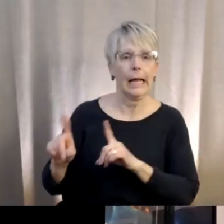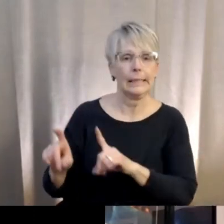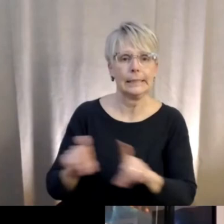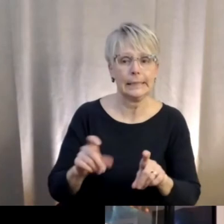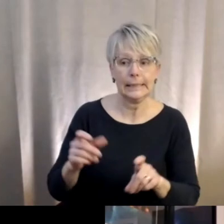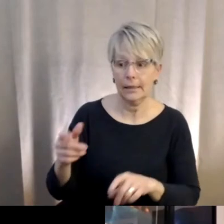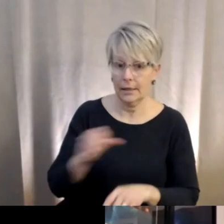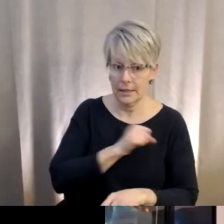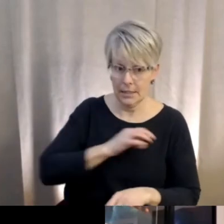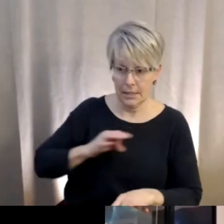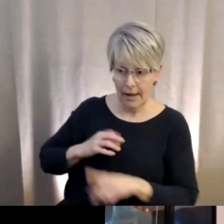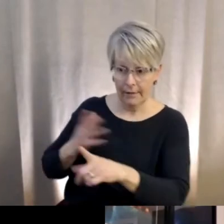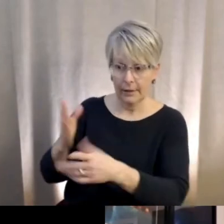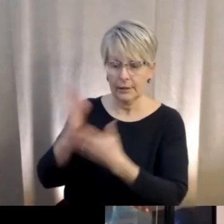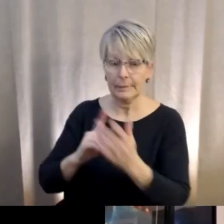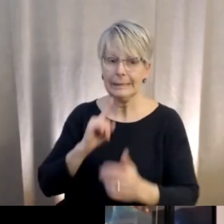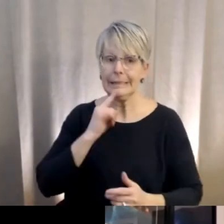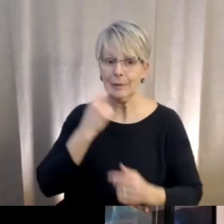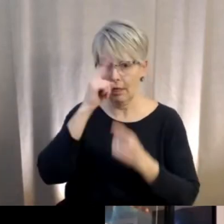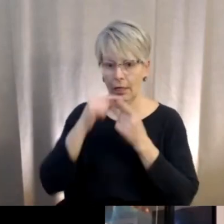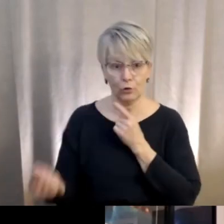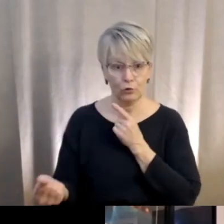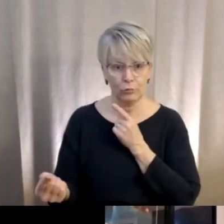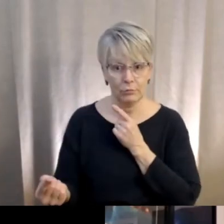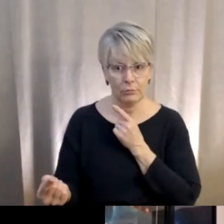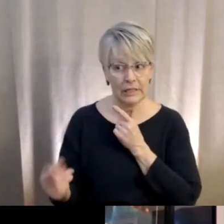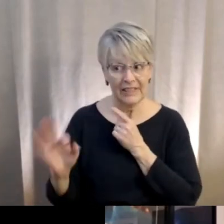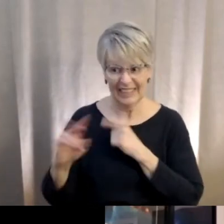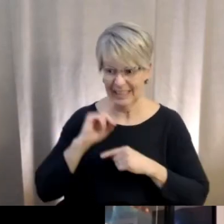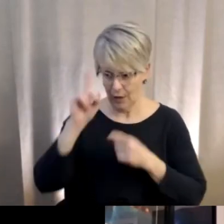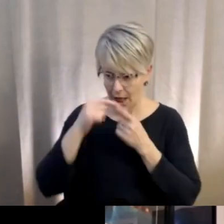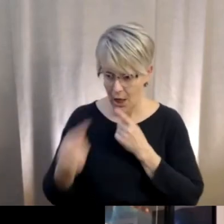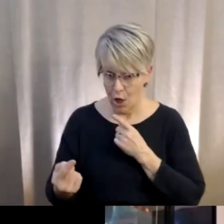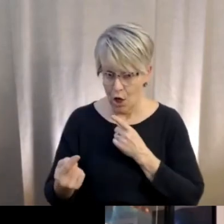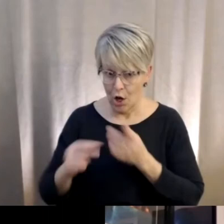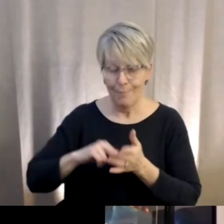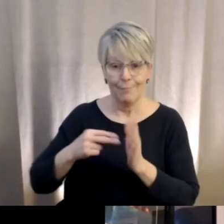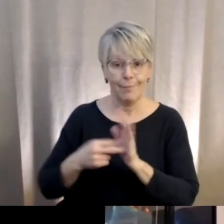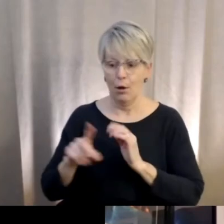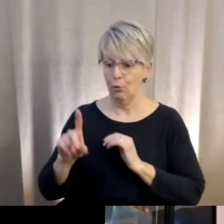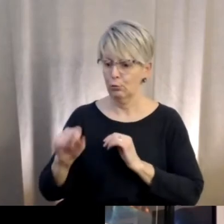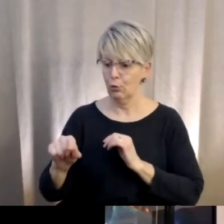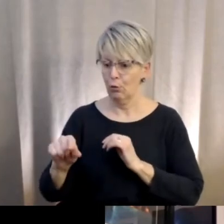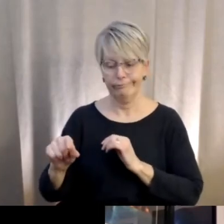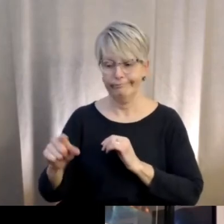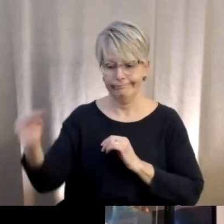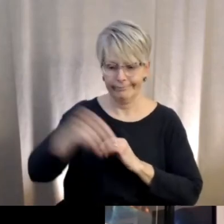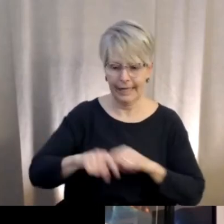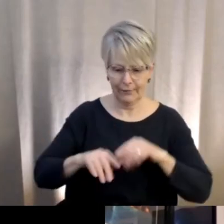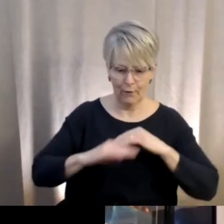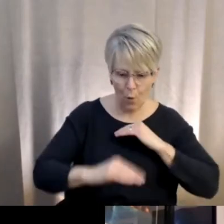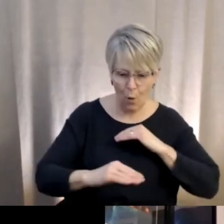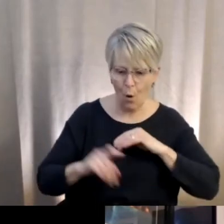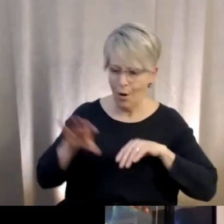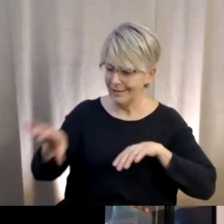staff members have severe allergies, right? Because there might have to be an accommodation made where the dog is in a different floor or a different side of the